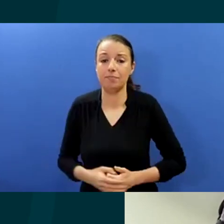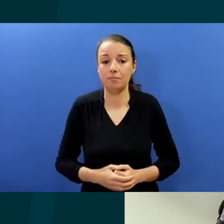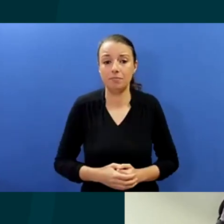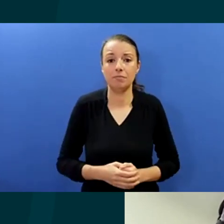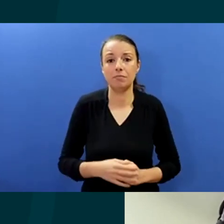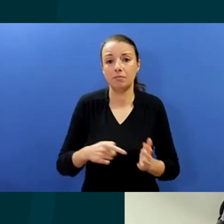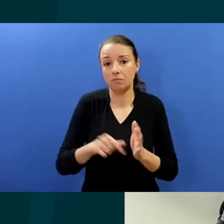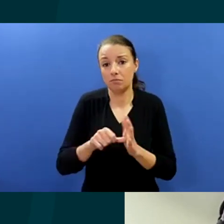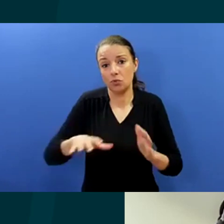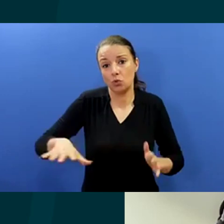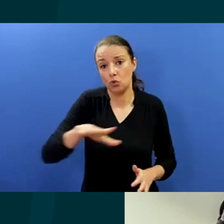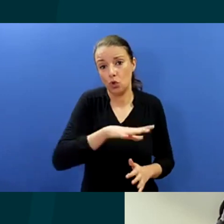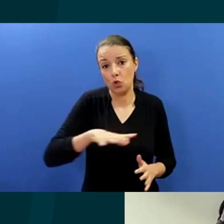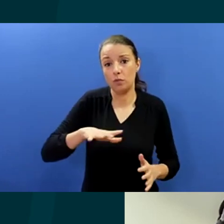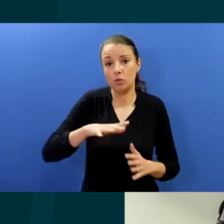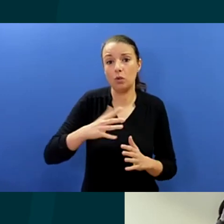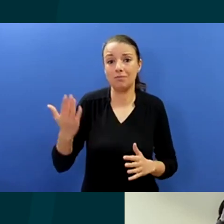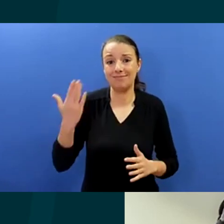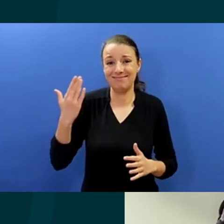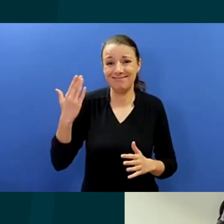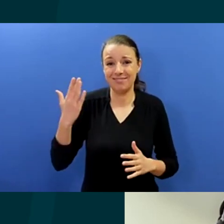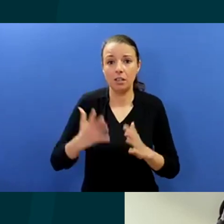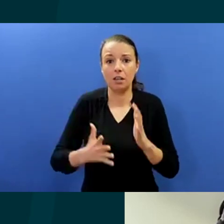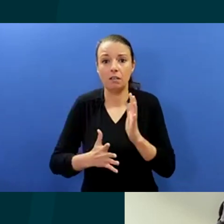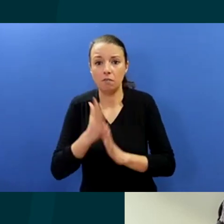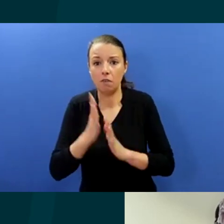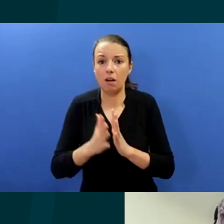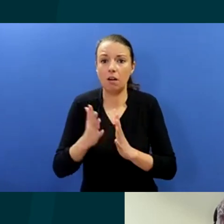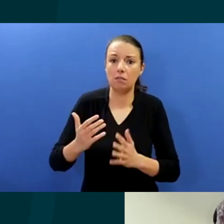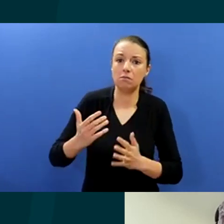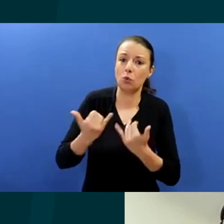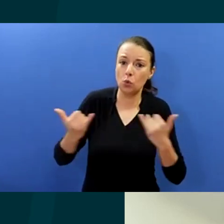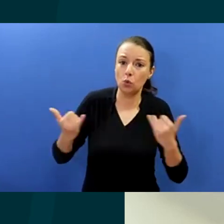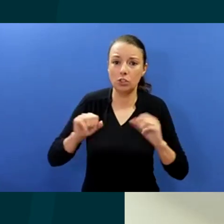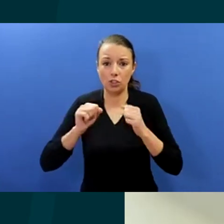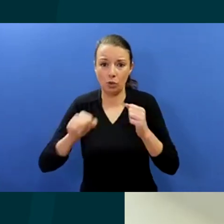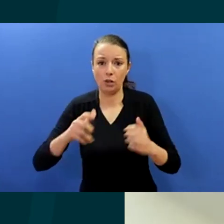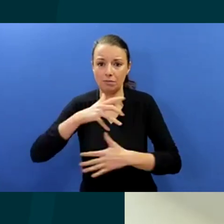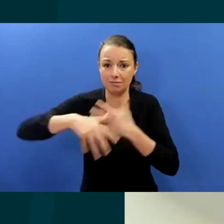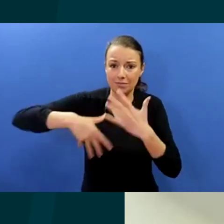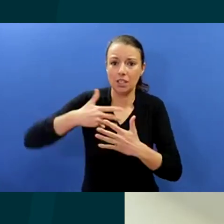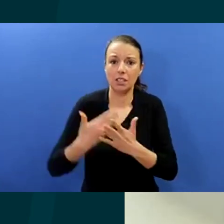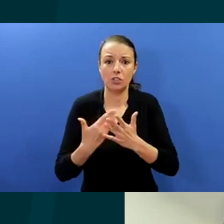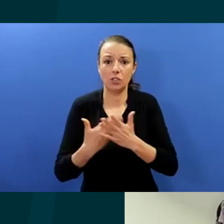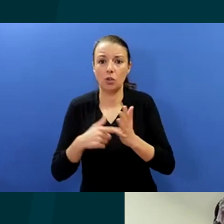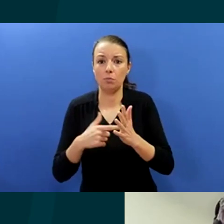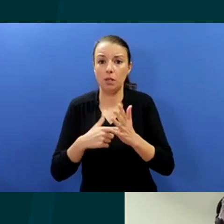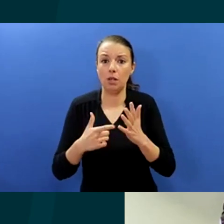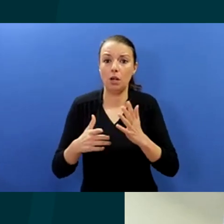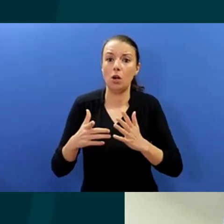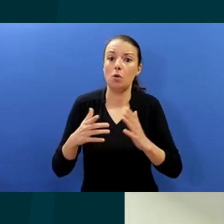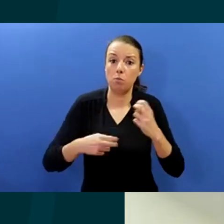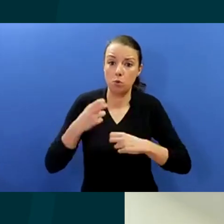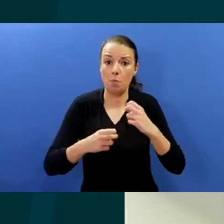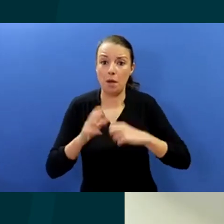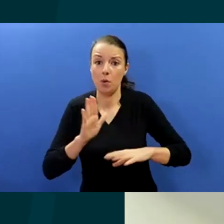and personal attack. So to avoid these problems, the first thing is really to take time for group cohesion and